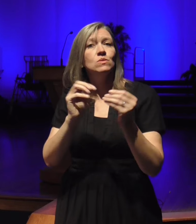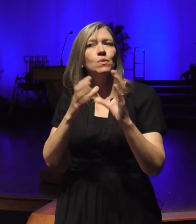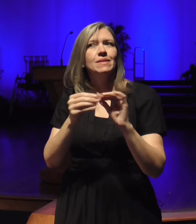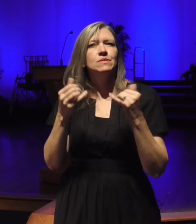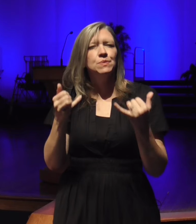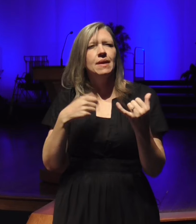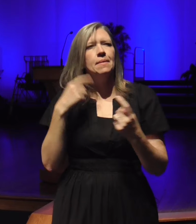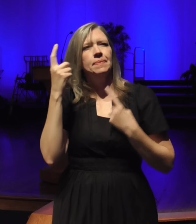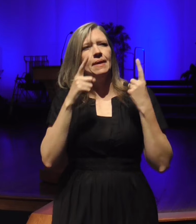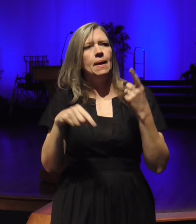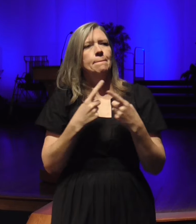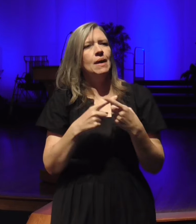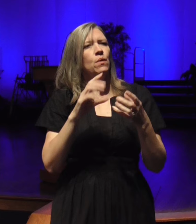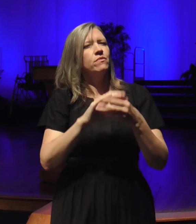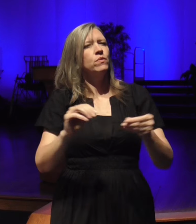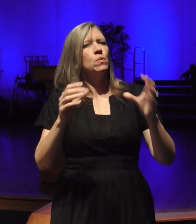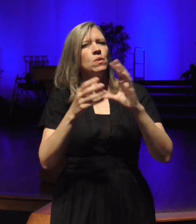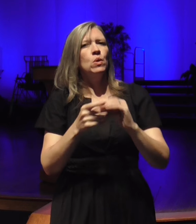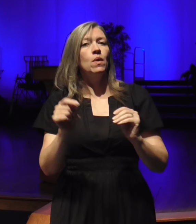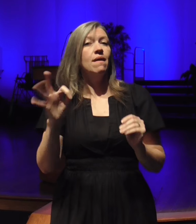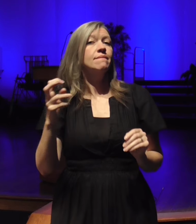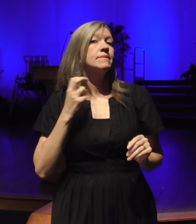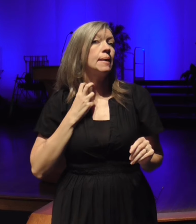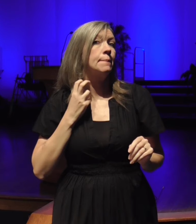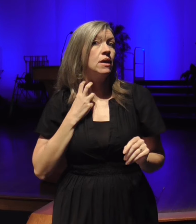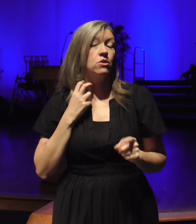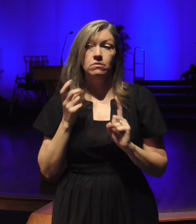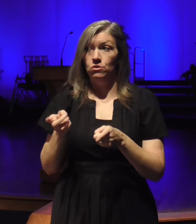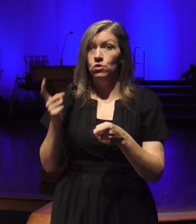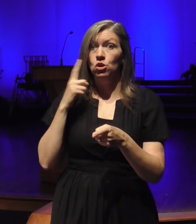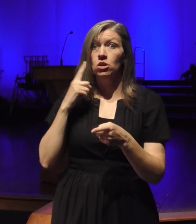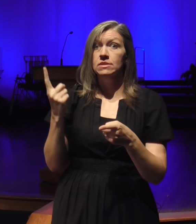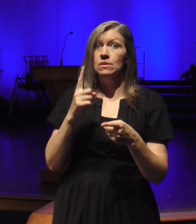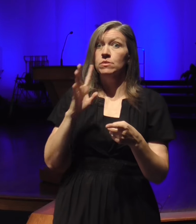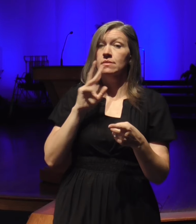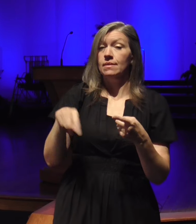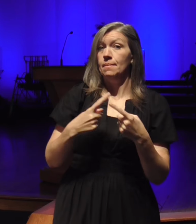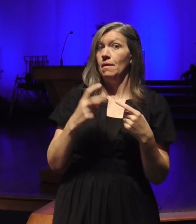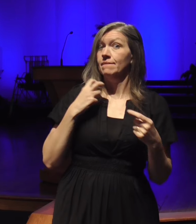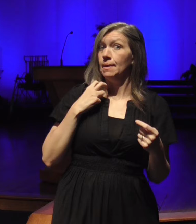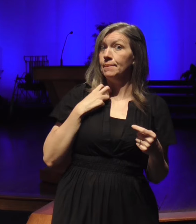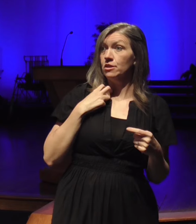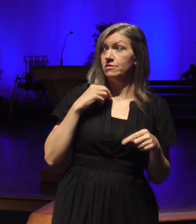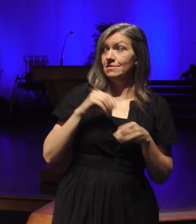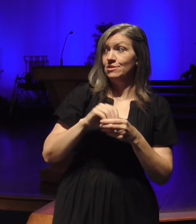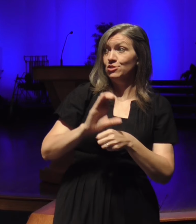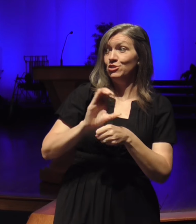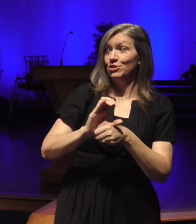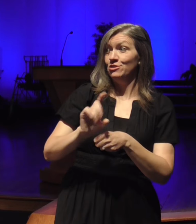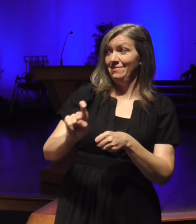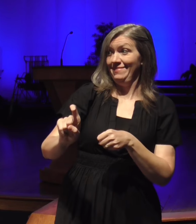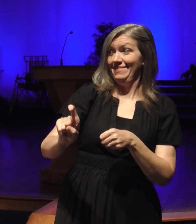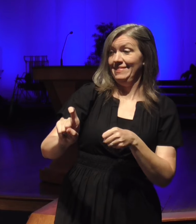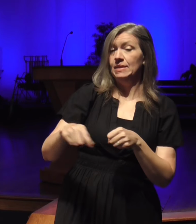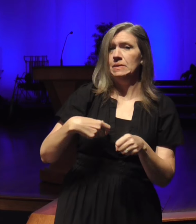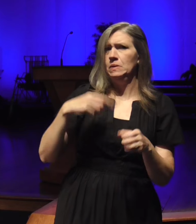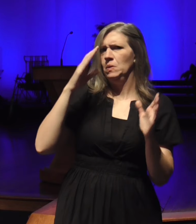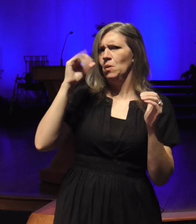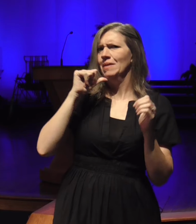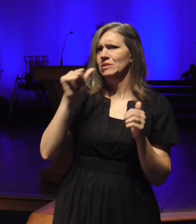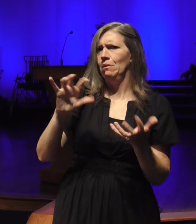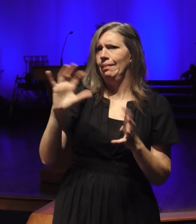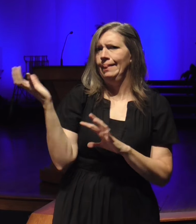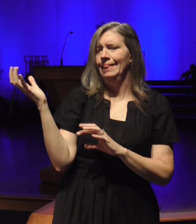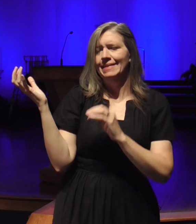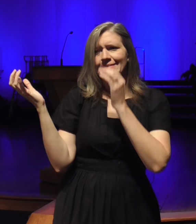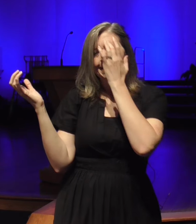mythology, and in particular today, I've been thinking about the folklore of the vampire. You ever hear anyone talk about vampires